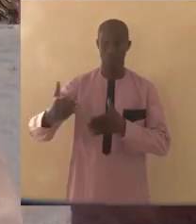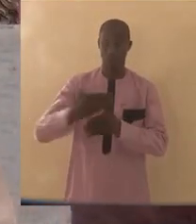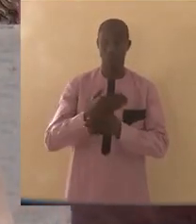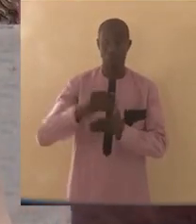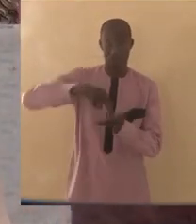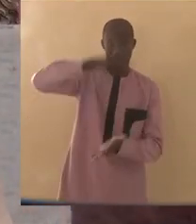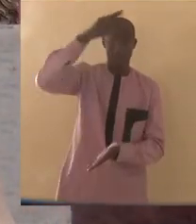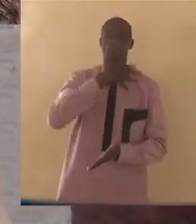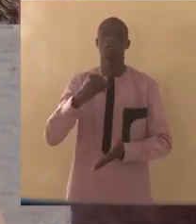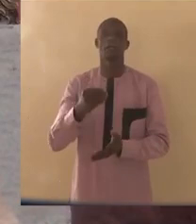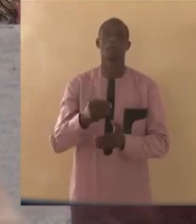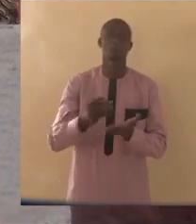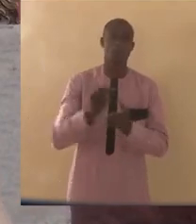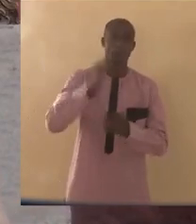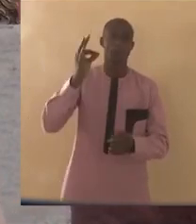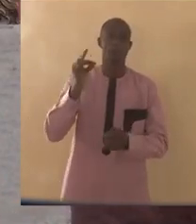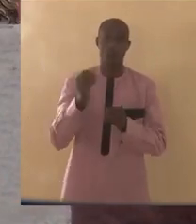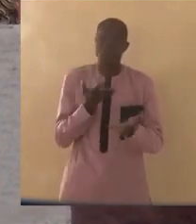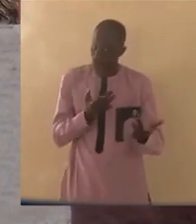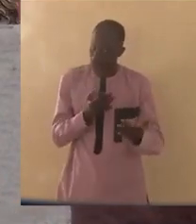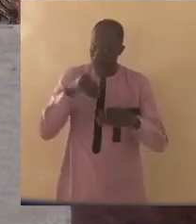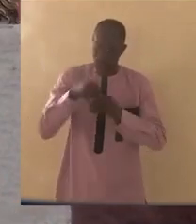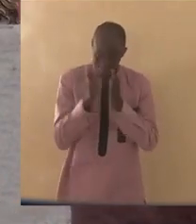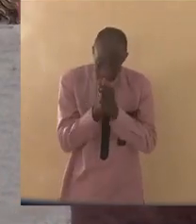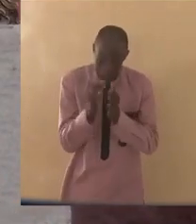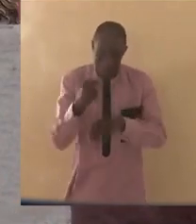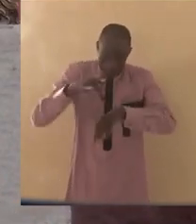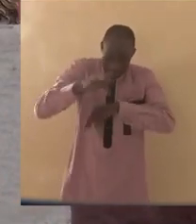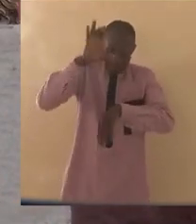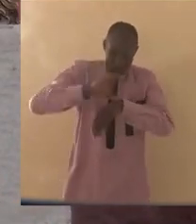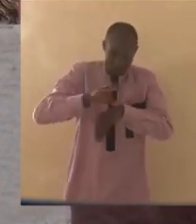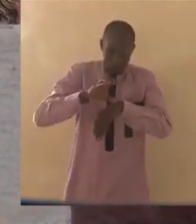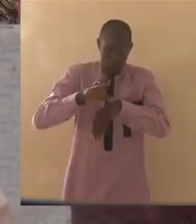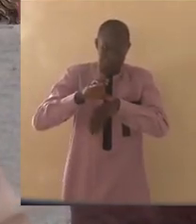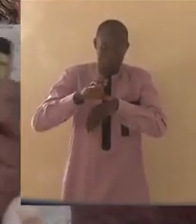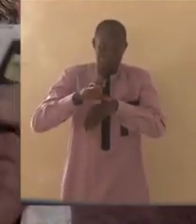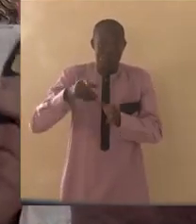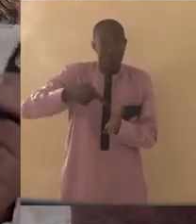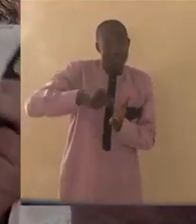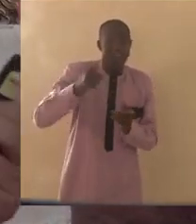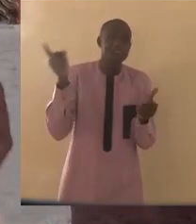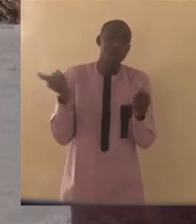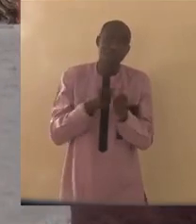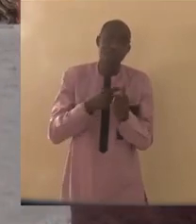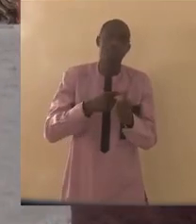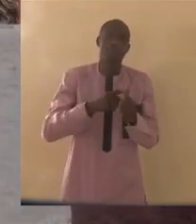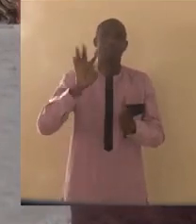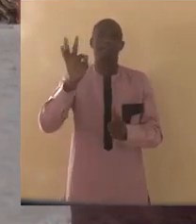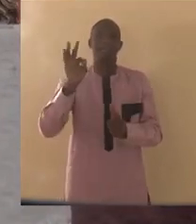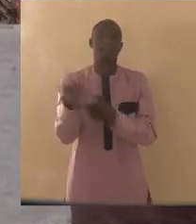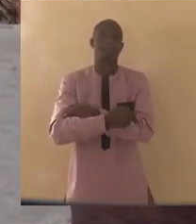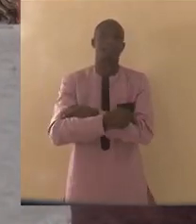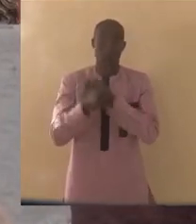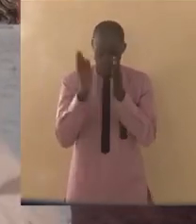Between Ascension and Pentecost, a period of waiting in prayer, the early church, Christian church, marked its first novena, what we call